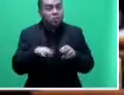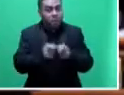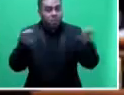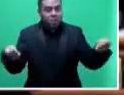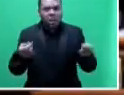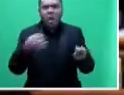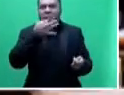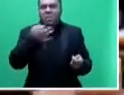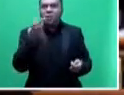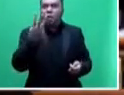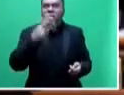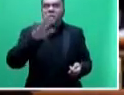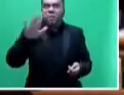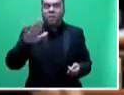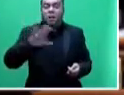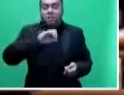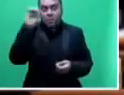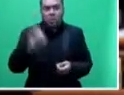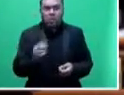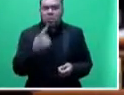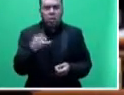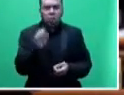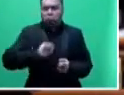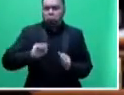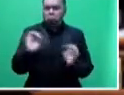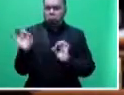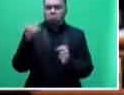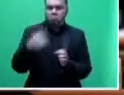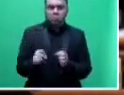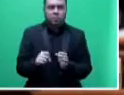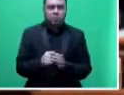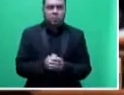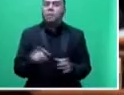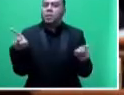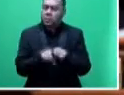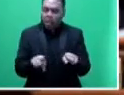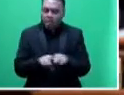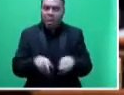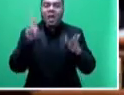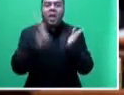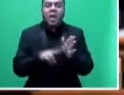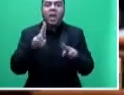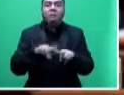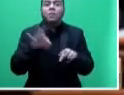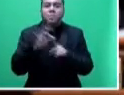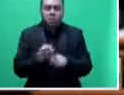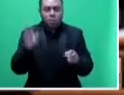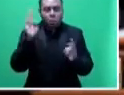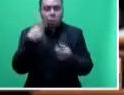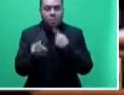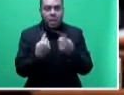for 35% pay cut. He denied saying this, but the same article was published on the NFP website.